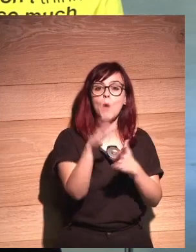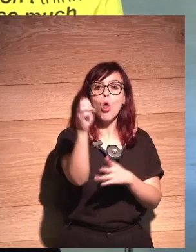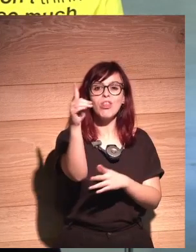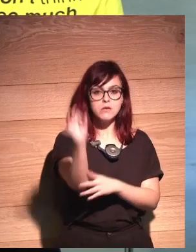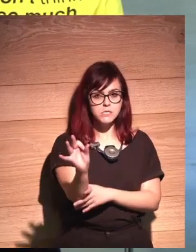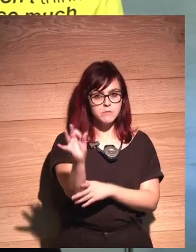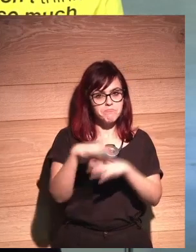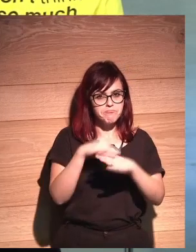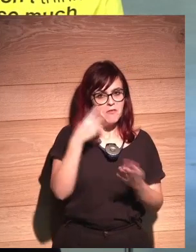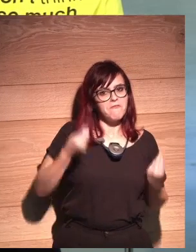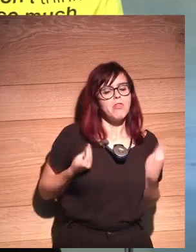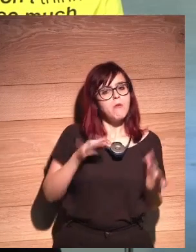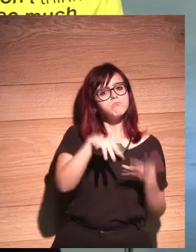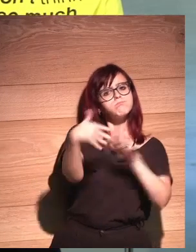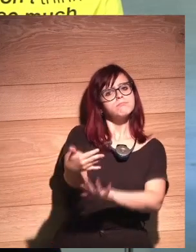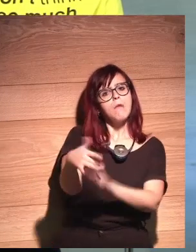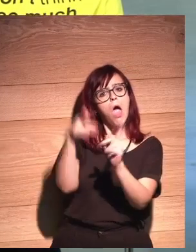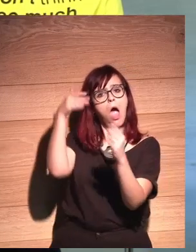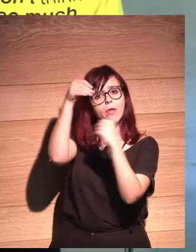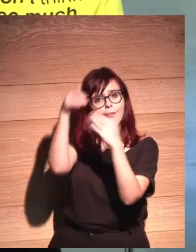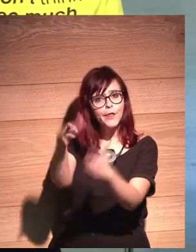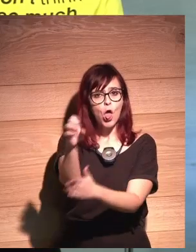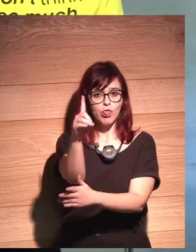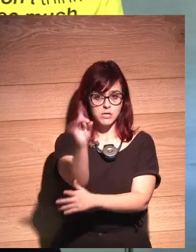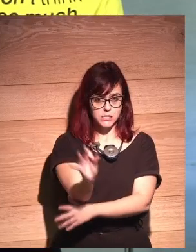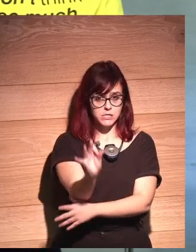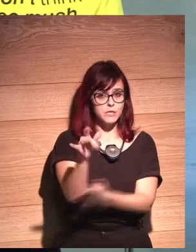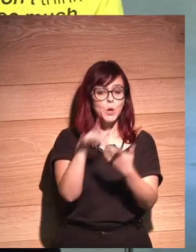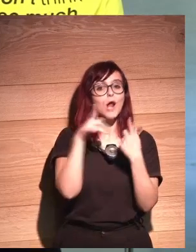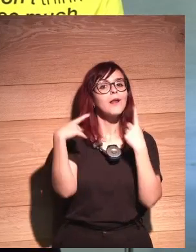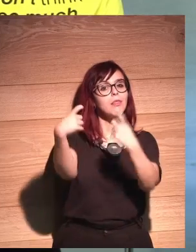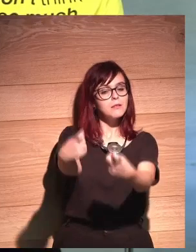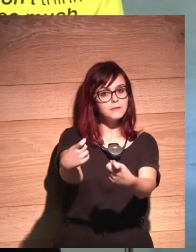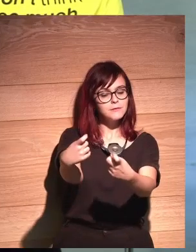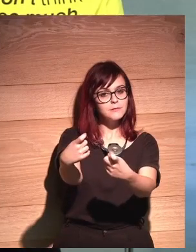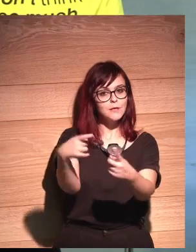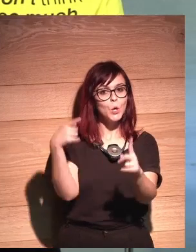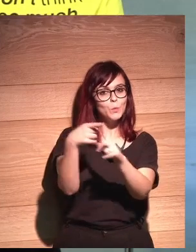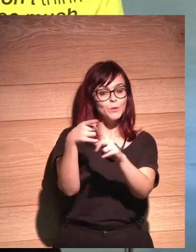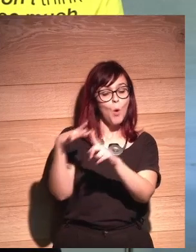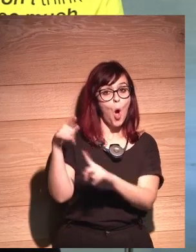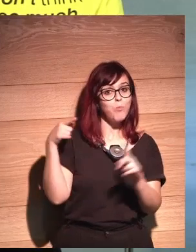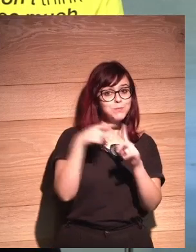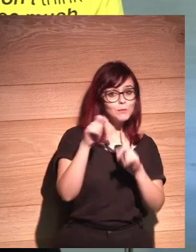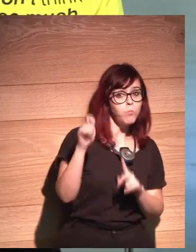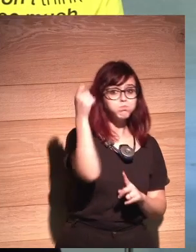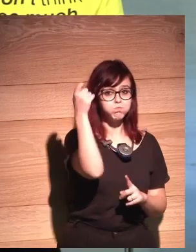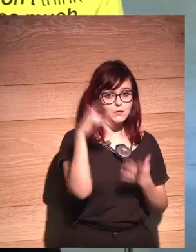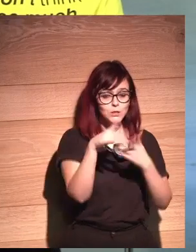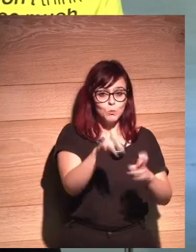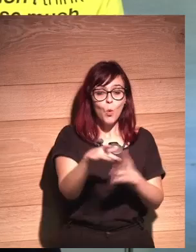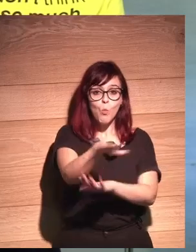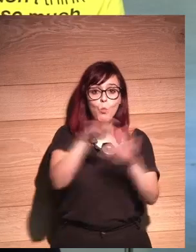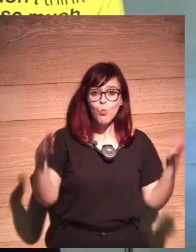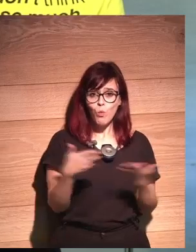to contribute to SDGs. So with these hours, compared to the hours that are calculated that would be necessary to